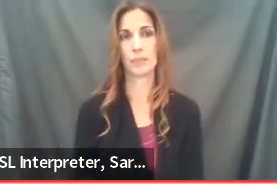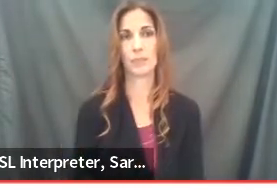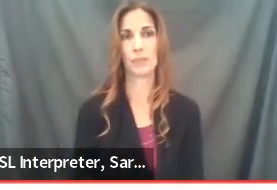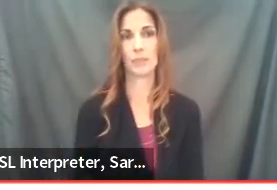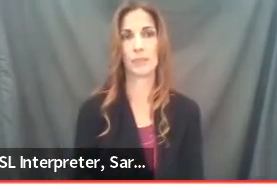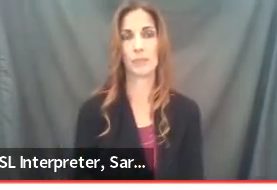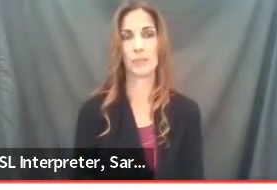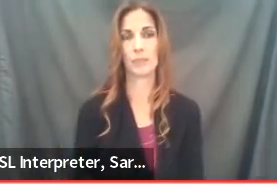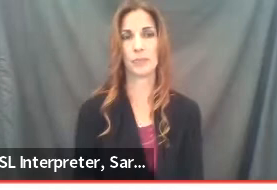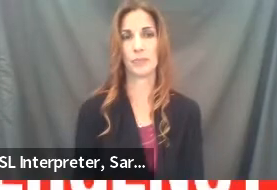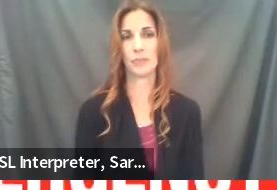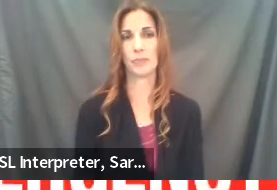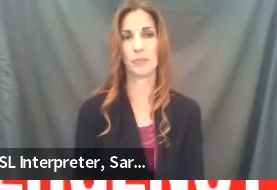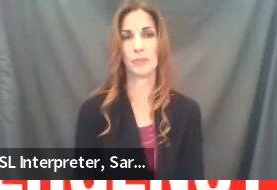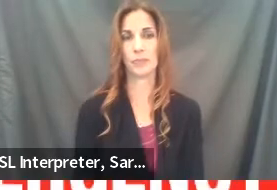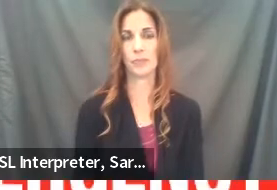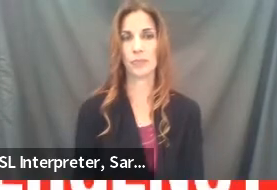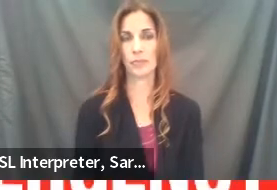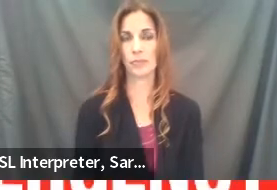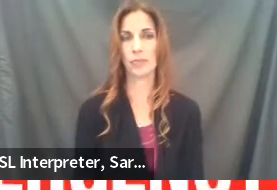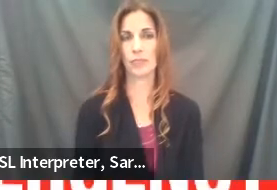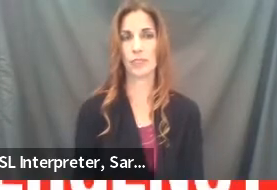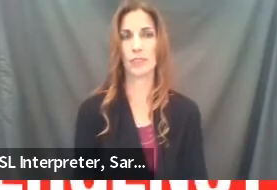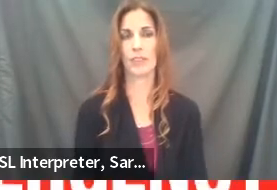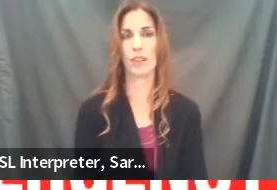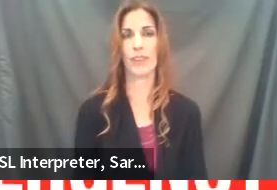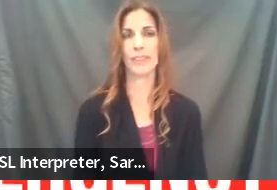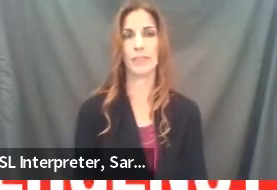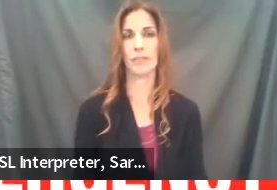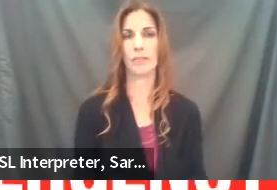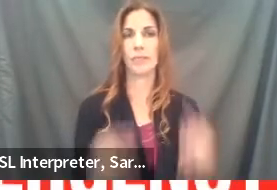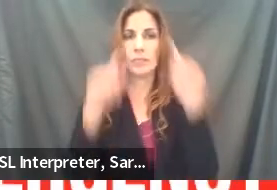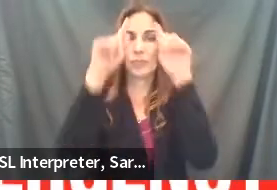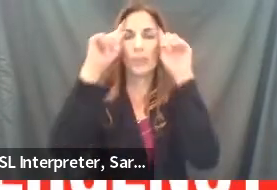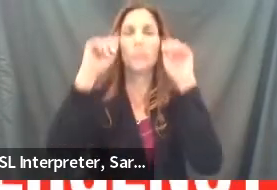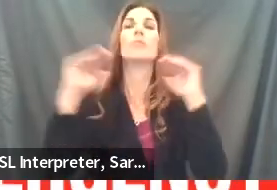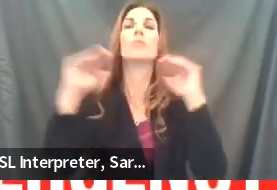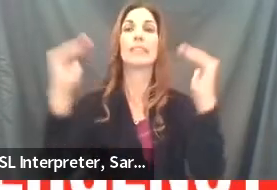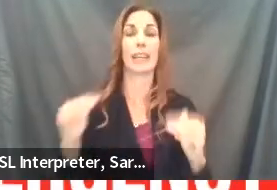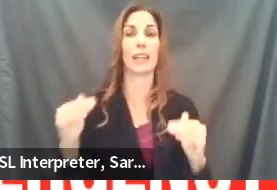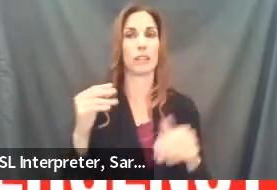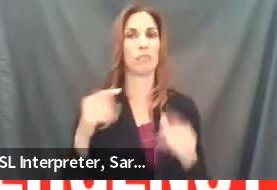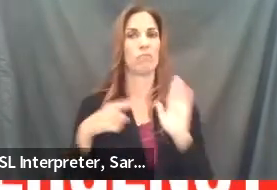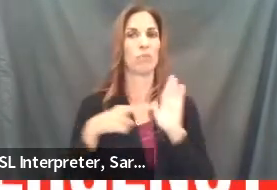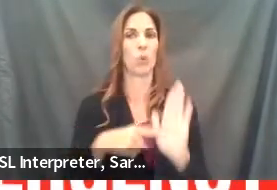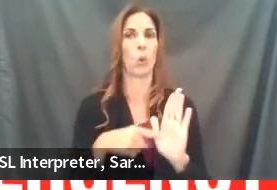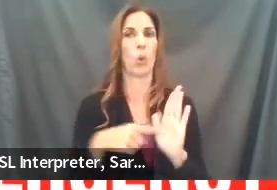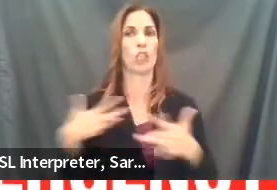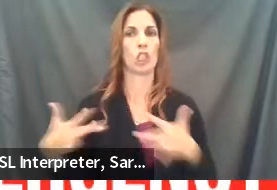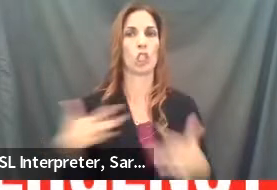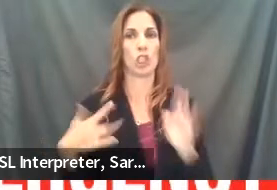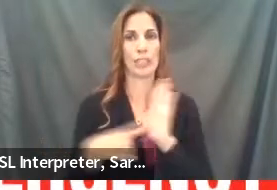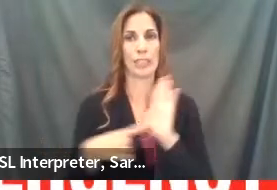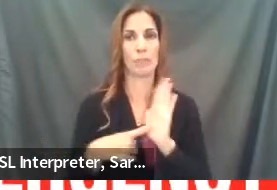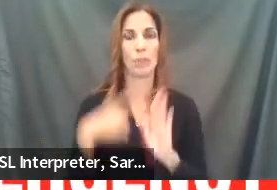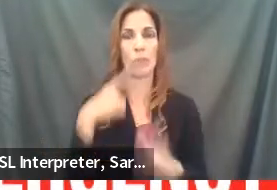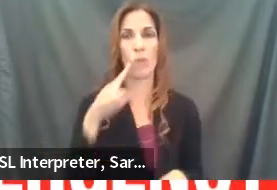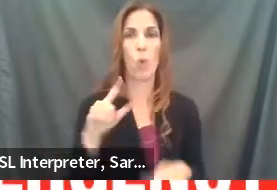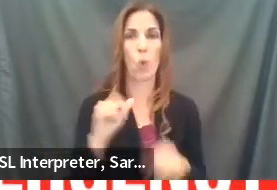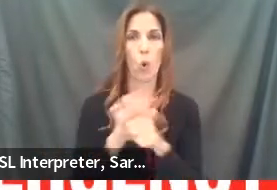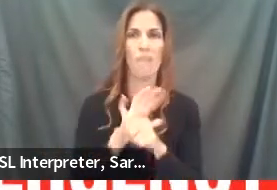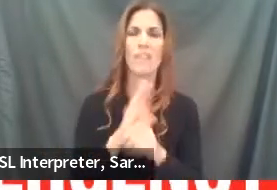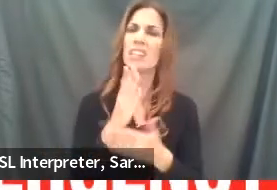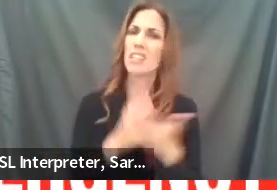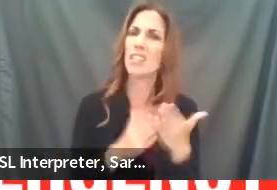And I'll go to the next slide, which shows concerning symptoms for COVID-19. And there is some